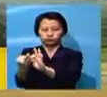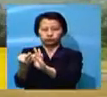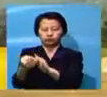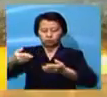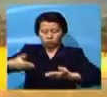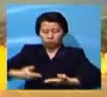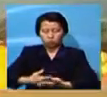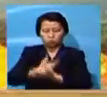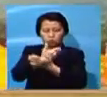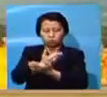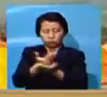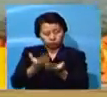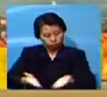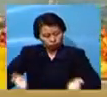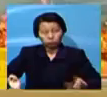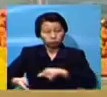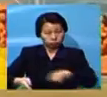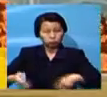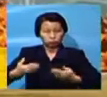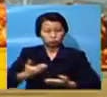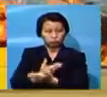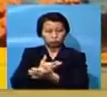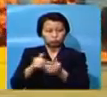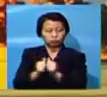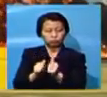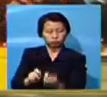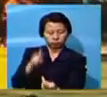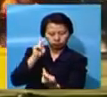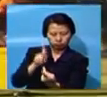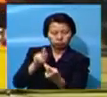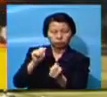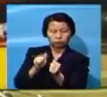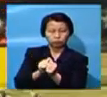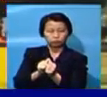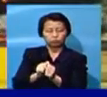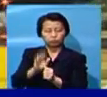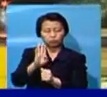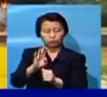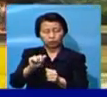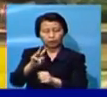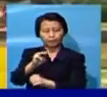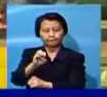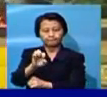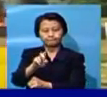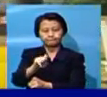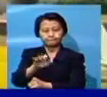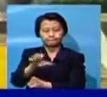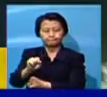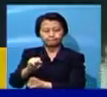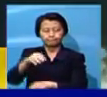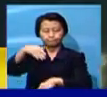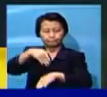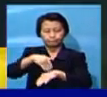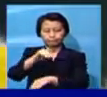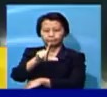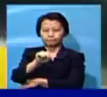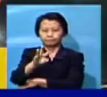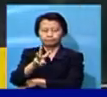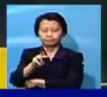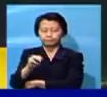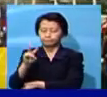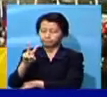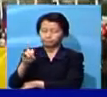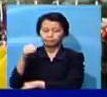Modern Warfare both symmetrical and asymmetrical and lem 17 brings